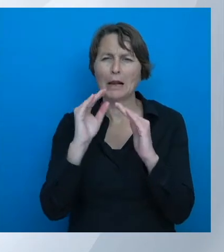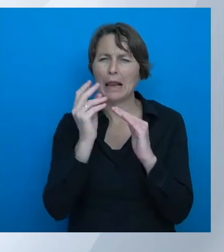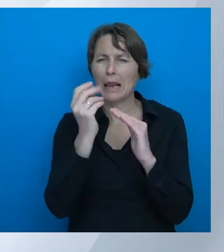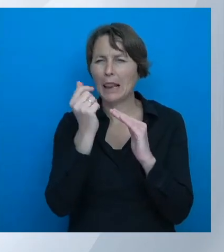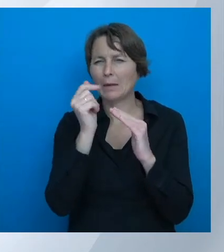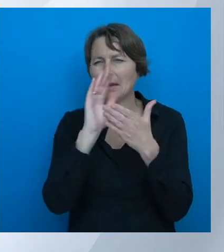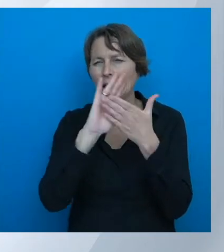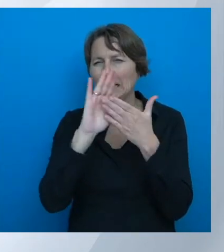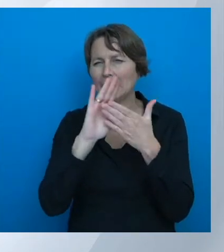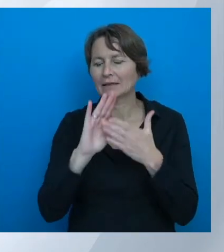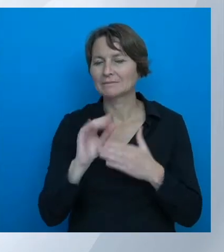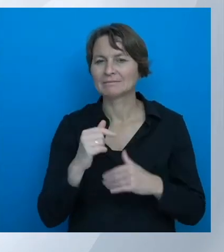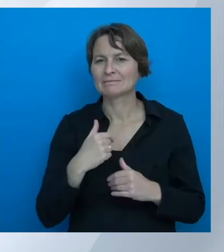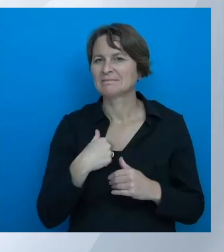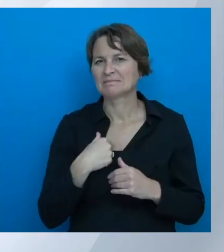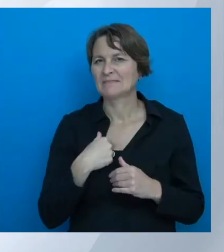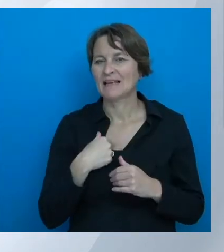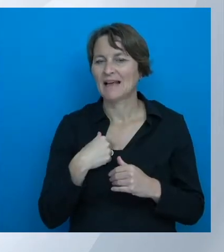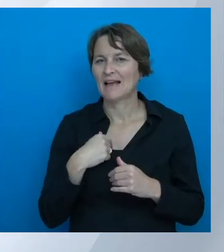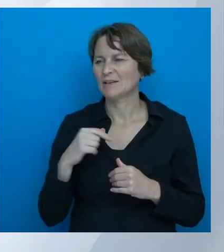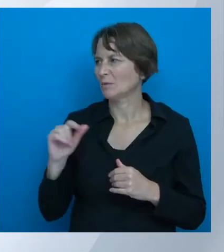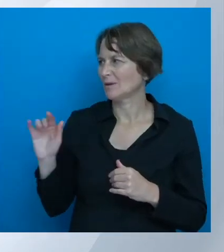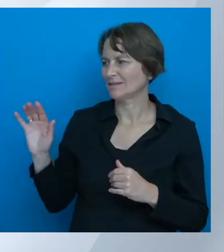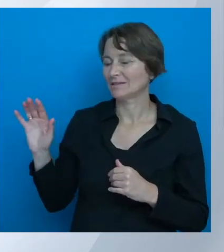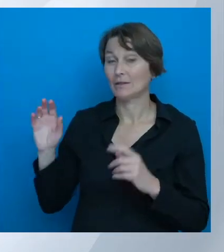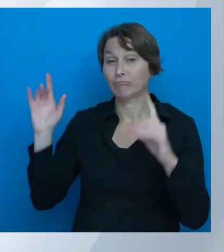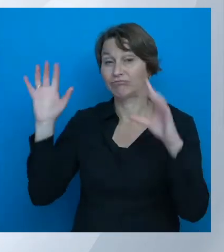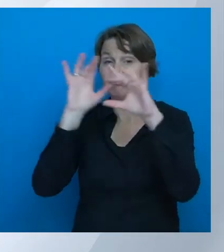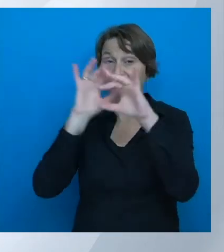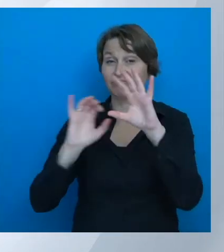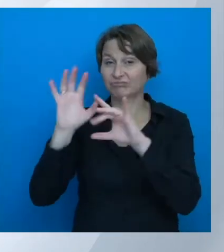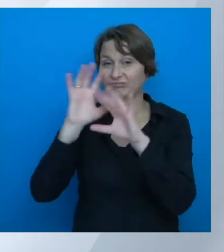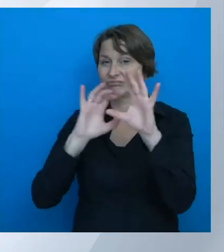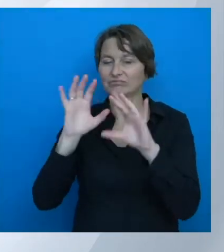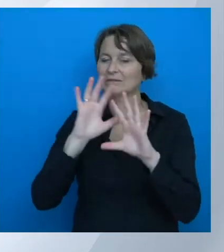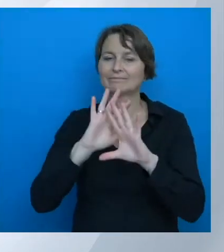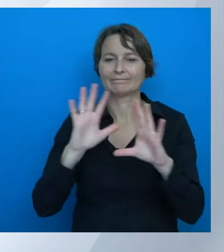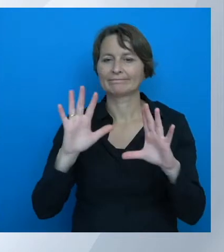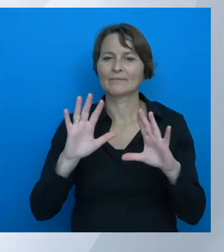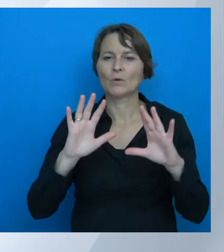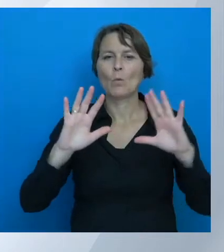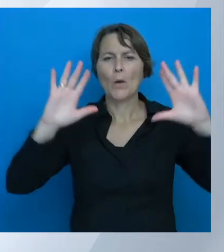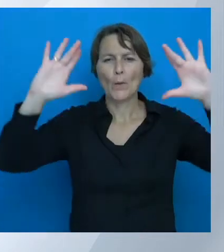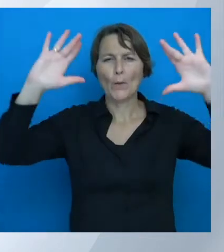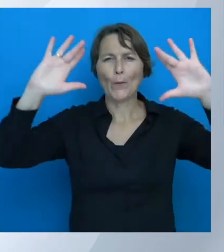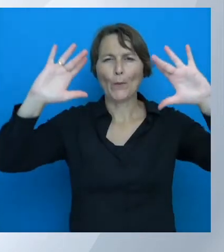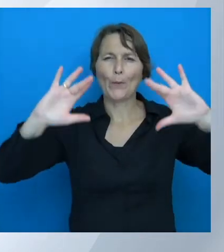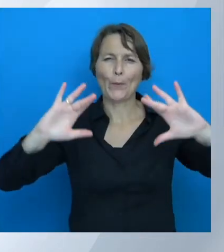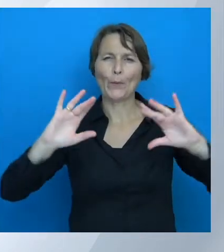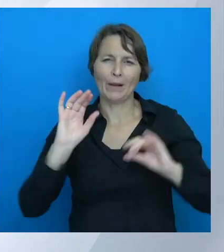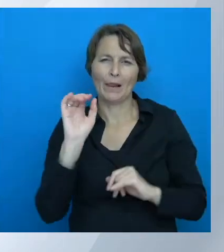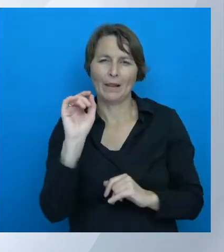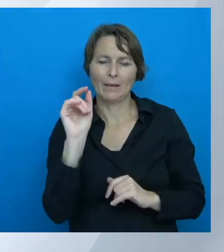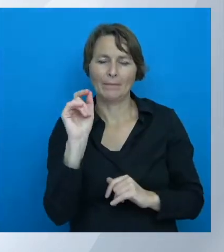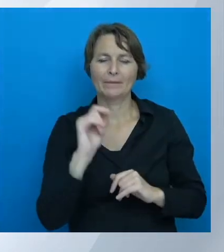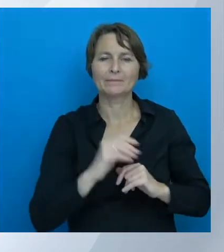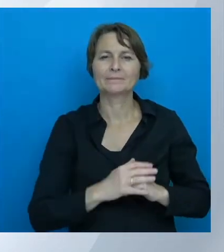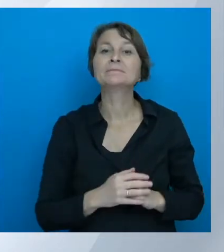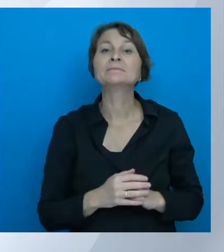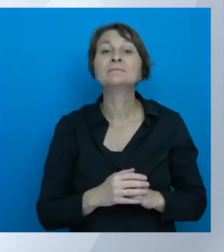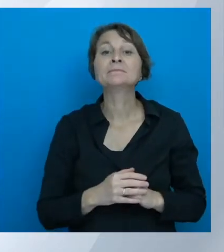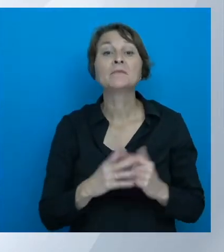like class 1 lying around and test code. The only thing that we've had to do, because I am talking to a